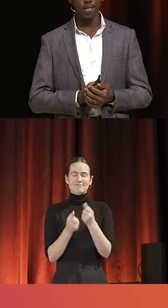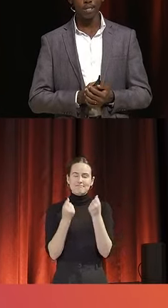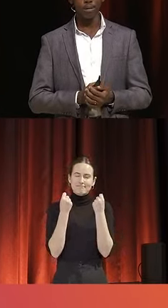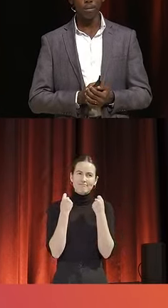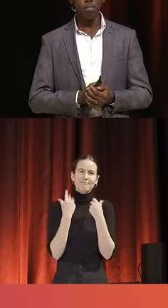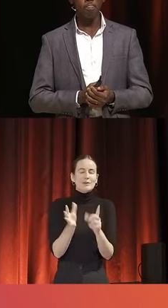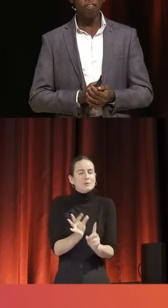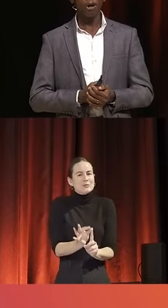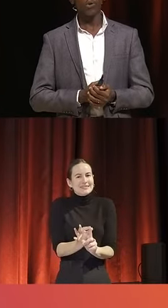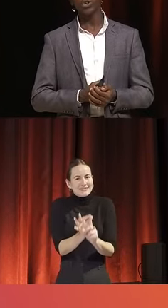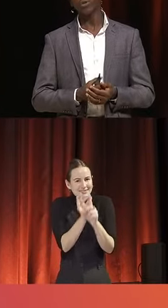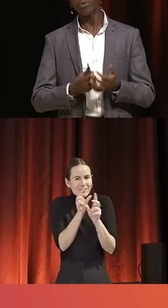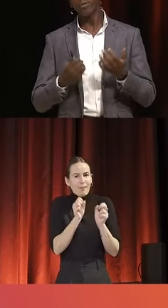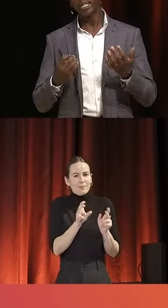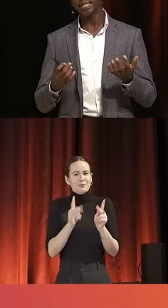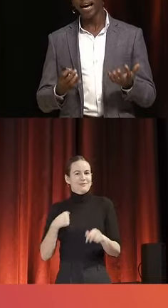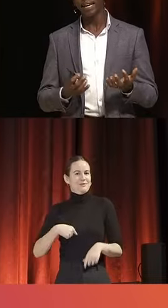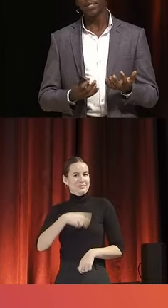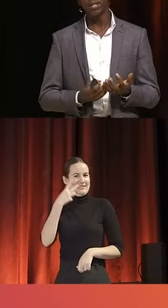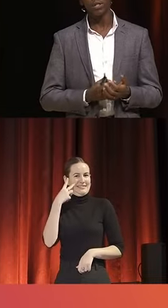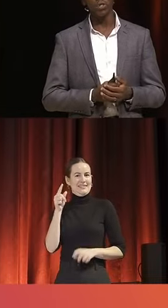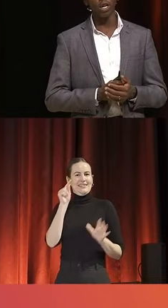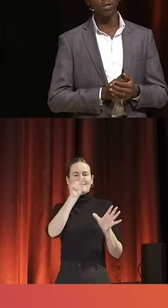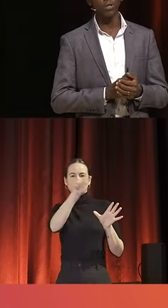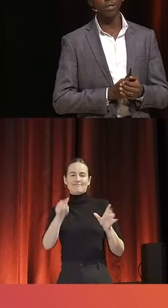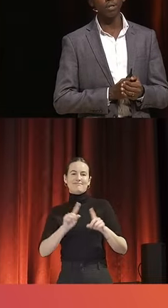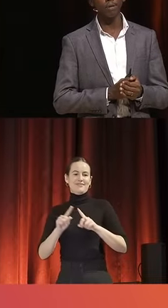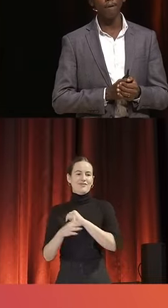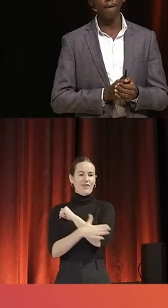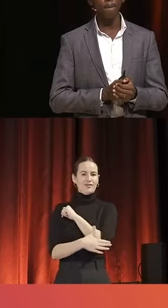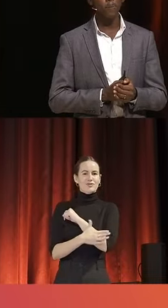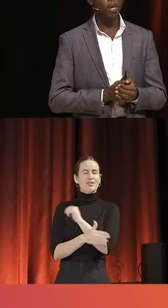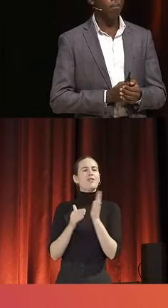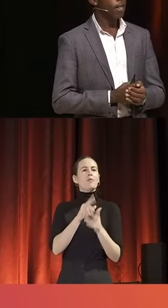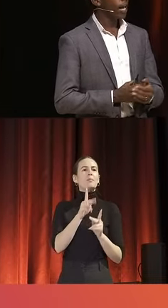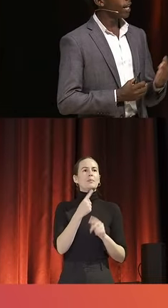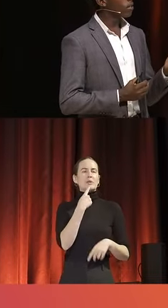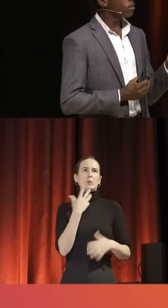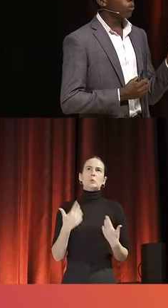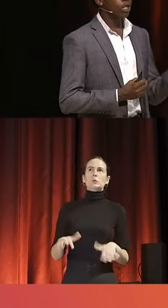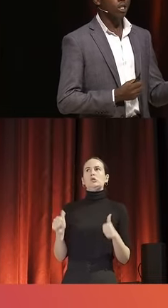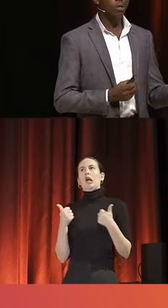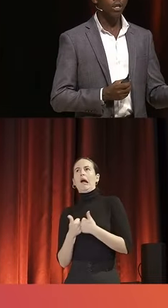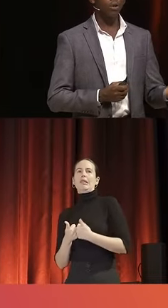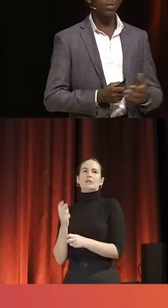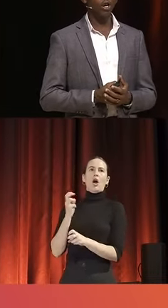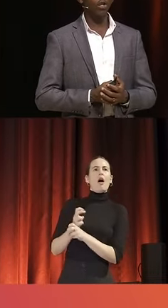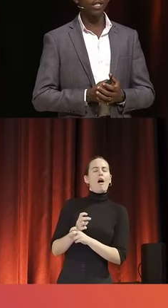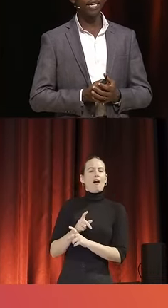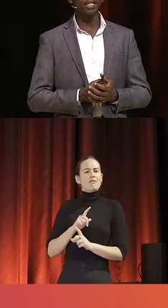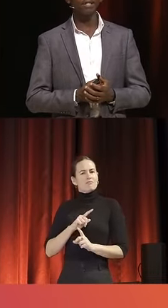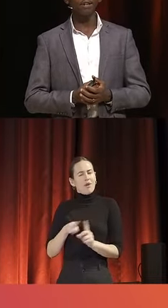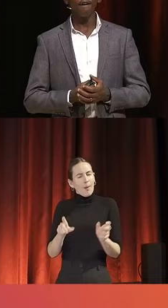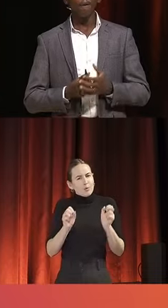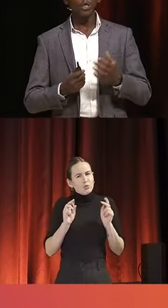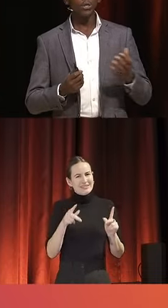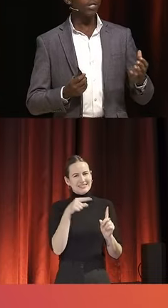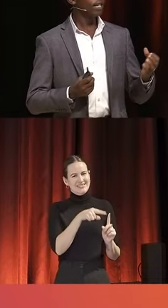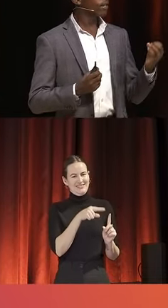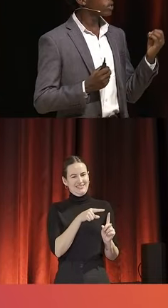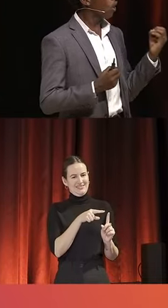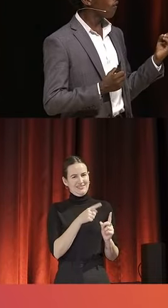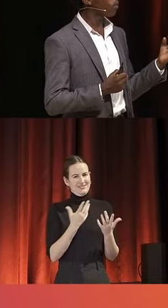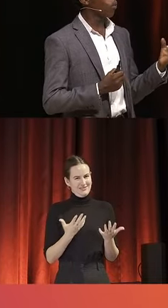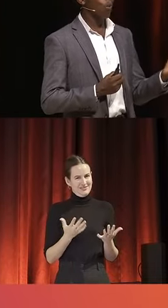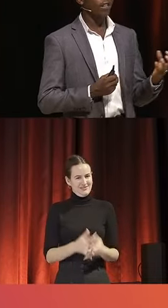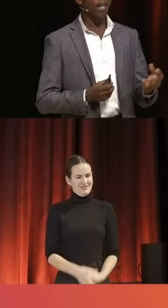opportunities which are disguised as challenges. And when you look across the continent, you see